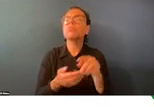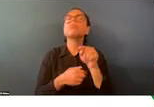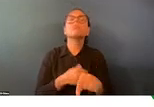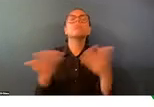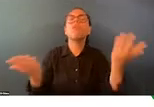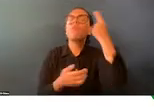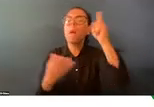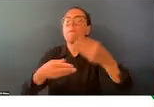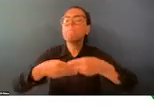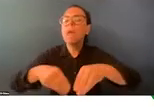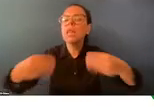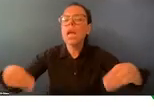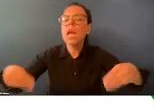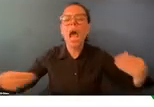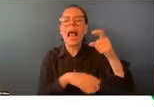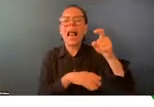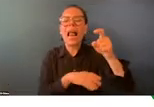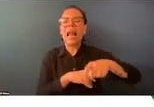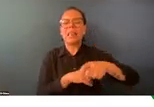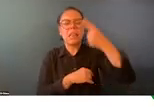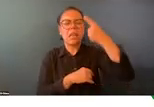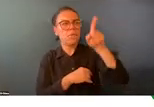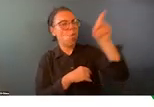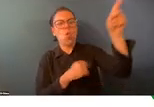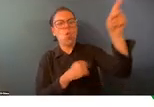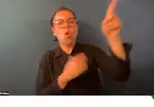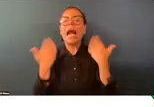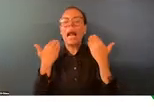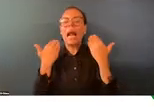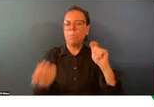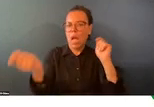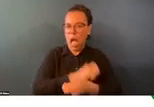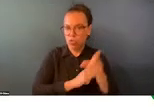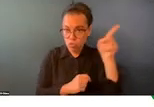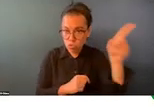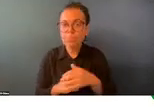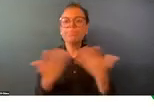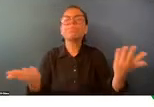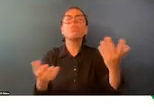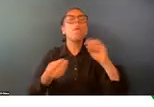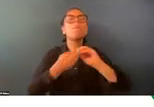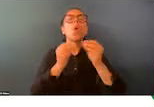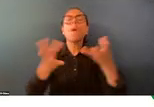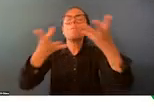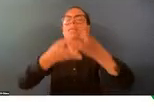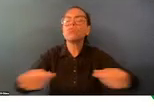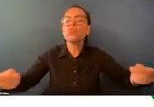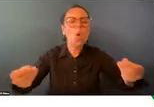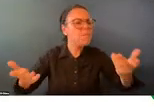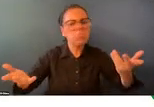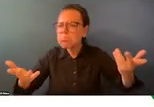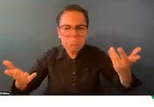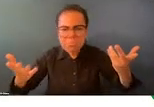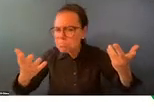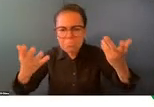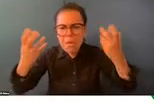climate change related risk during the design of water infrastructure. Equidev implements a variety of solutions to mitigate